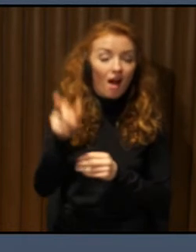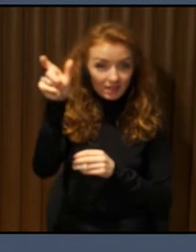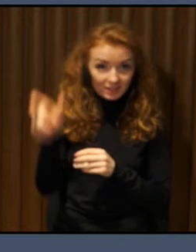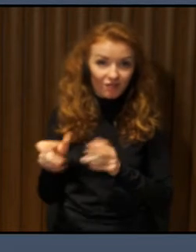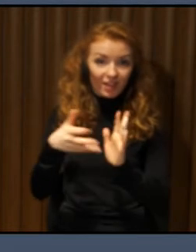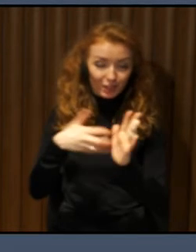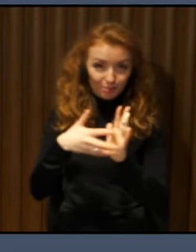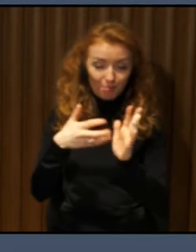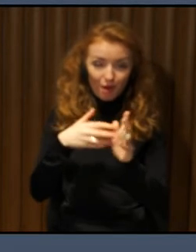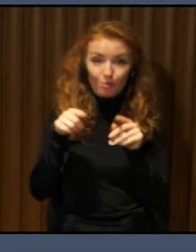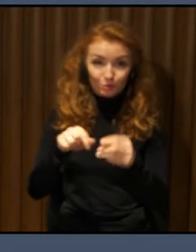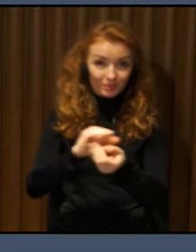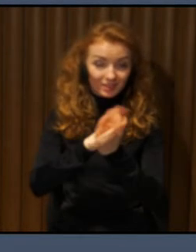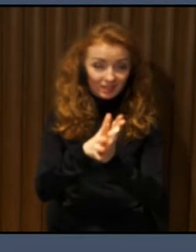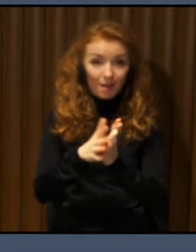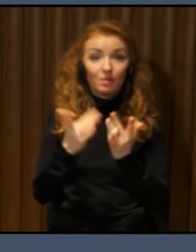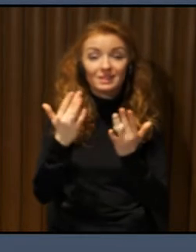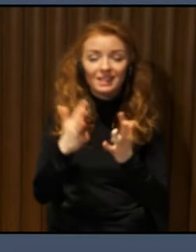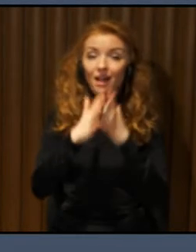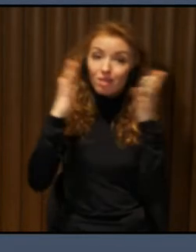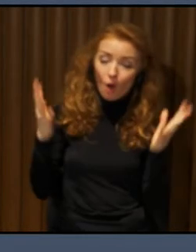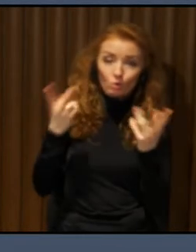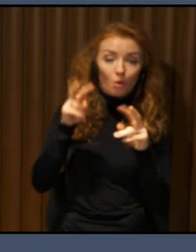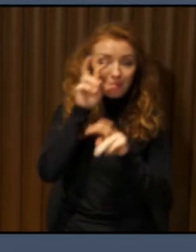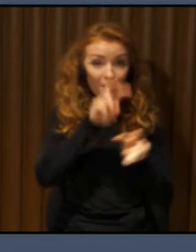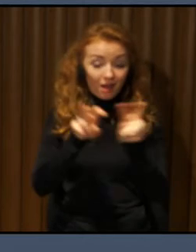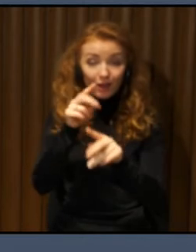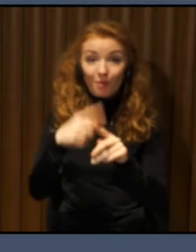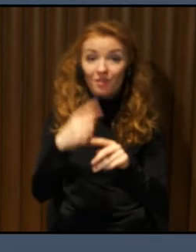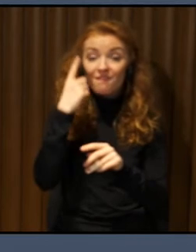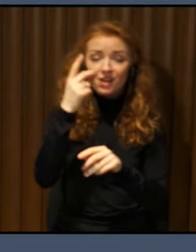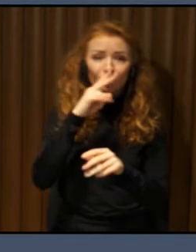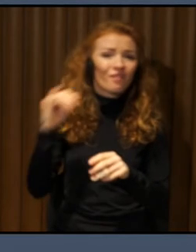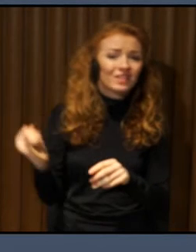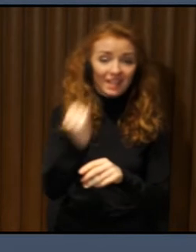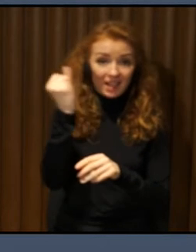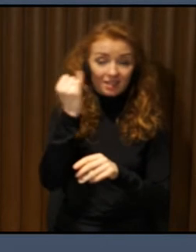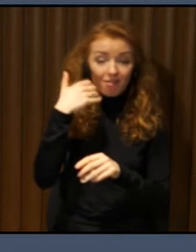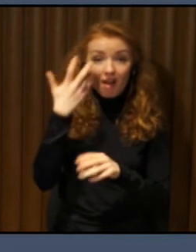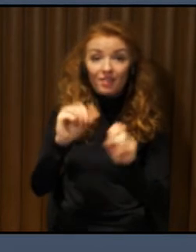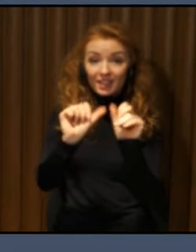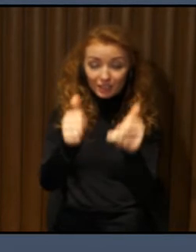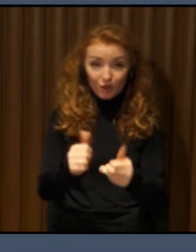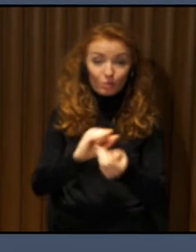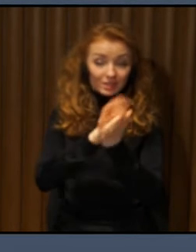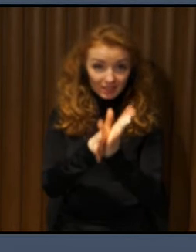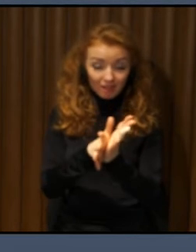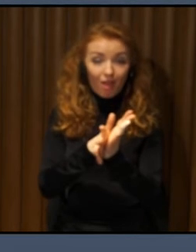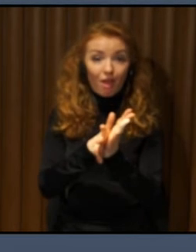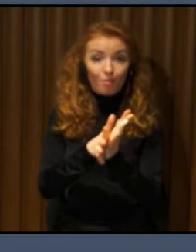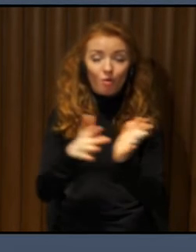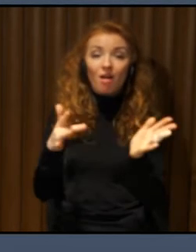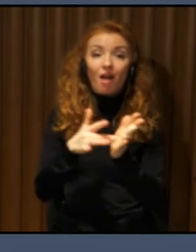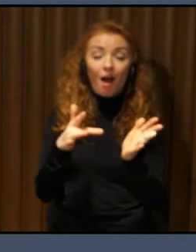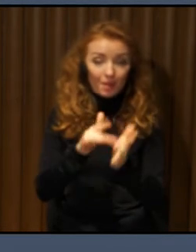like that. And so one of the most interesting things we can do here is once we set up the system, is look at what services are provided where, how